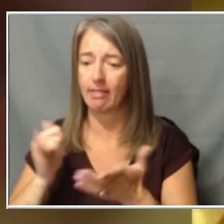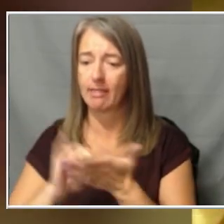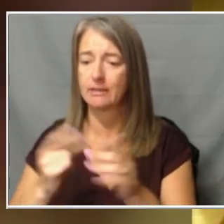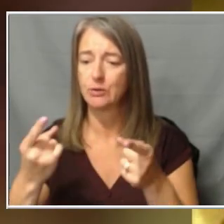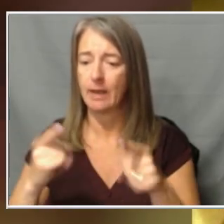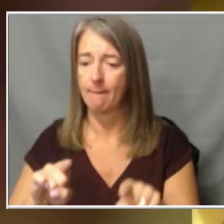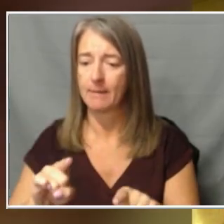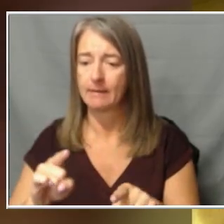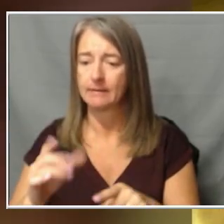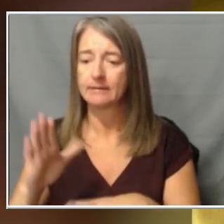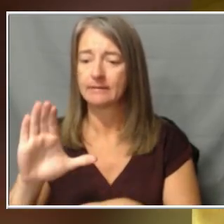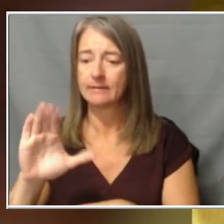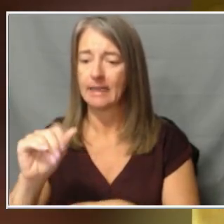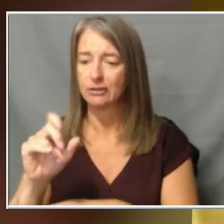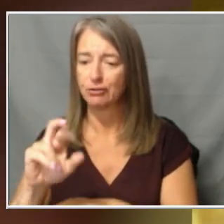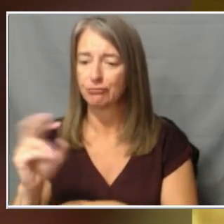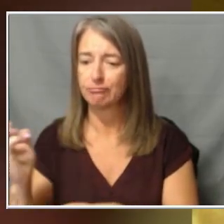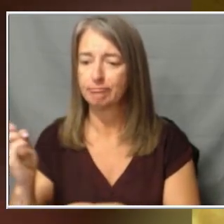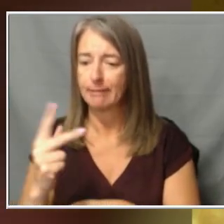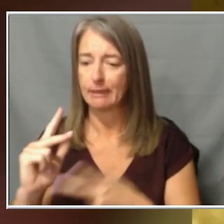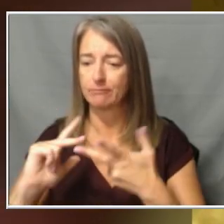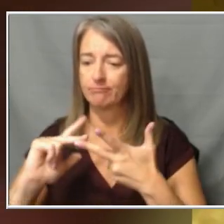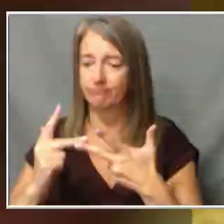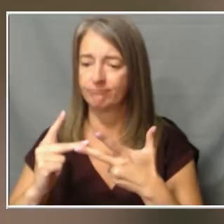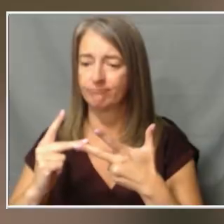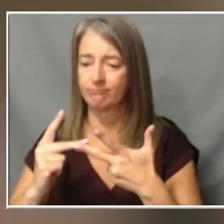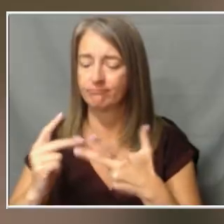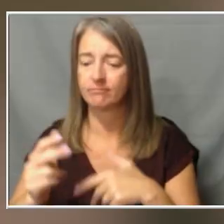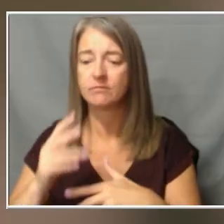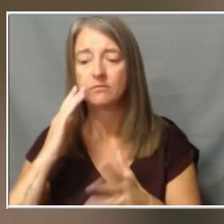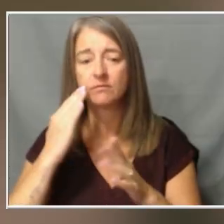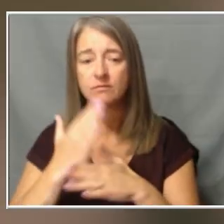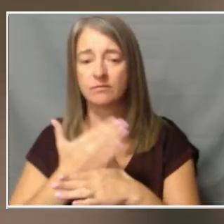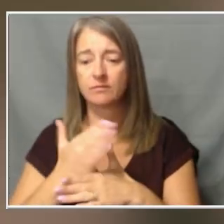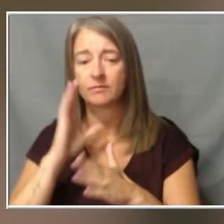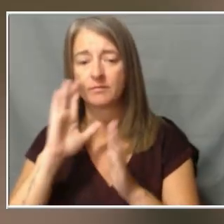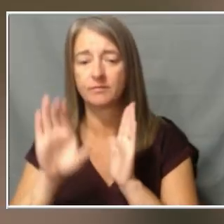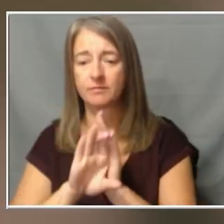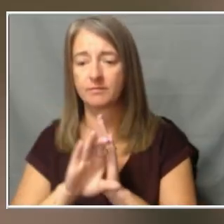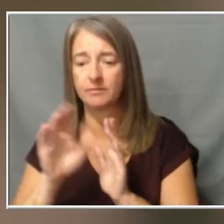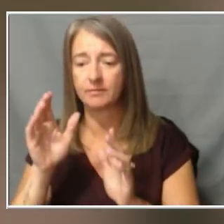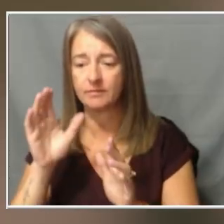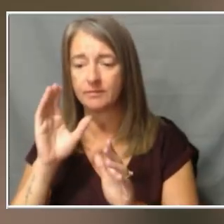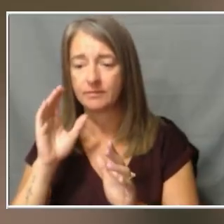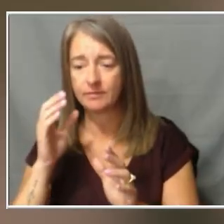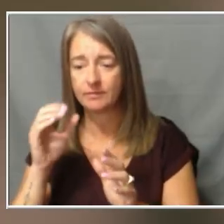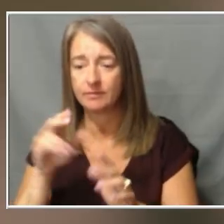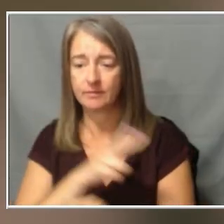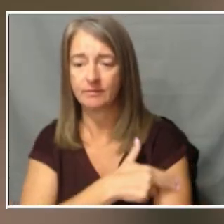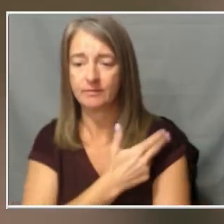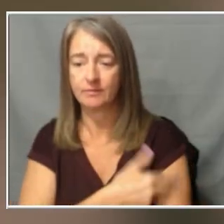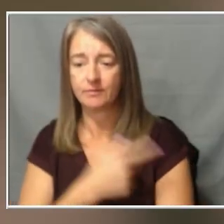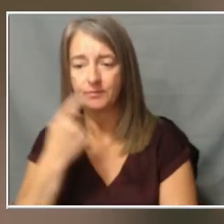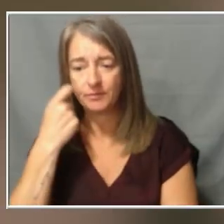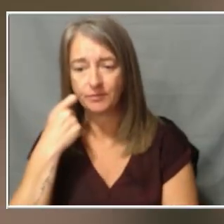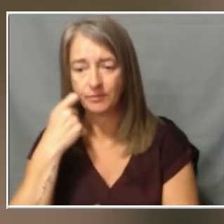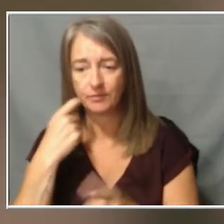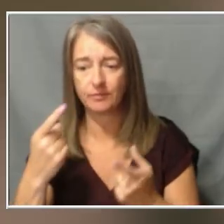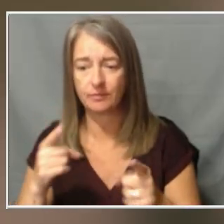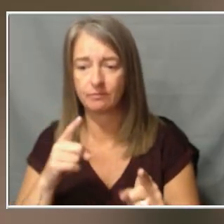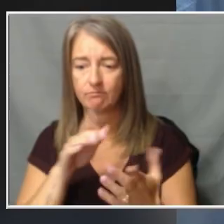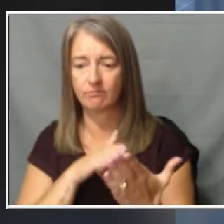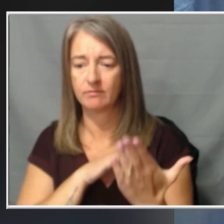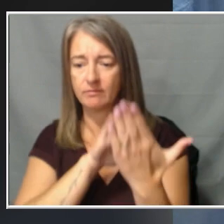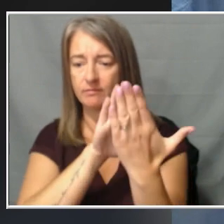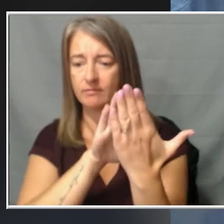was back. Yeah. Then you shared some photos of you in the hospital recently. Tell us a little bit about what you were facing at that